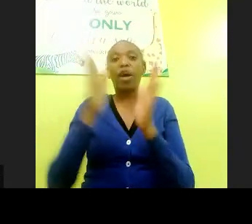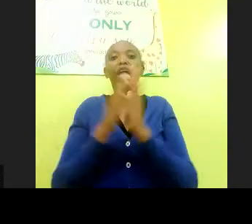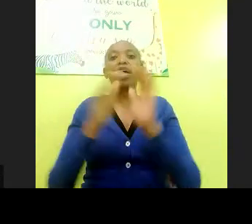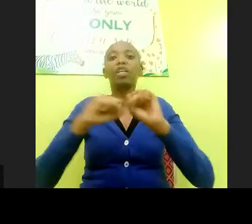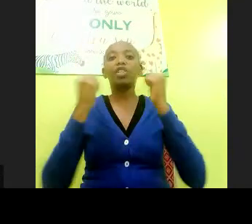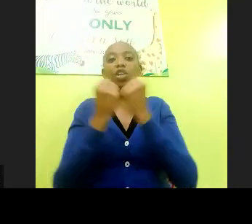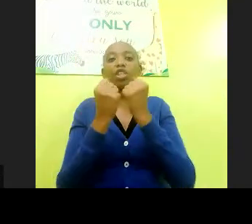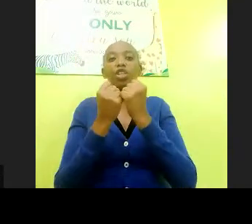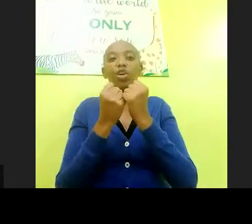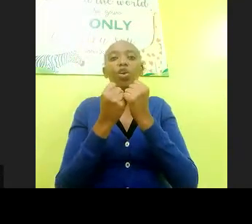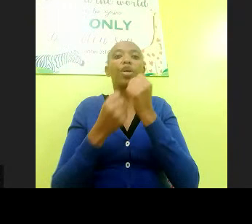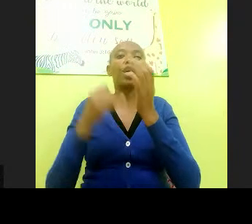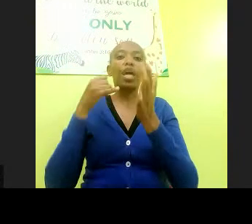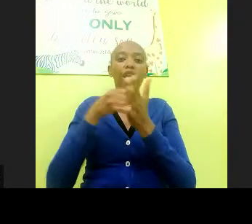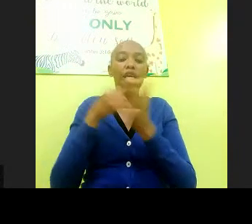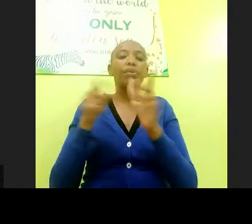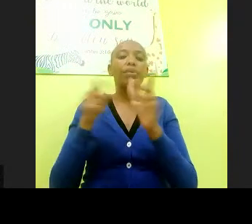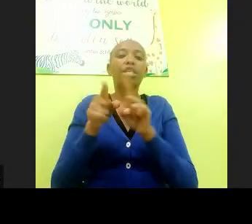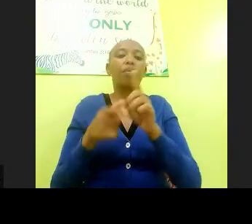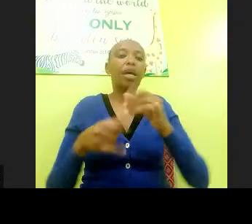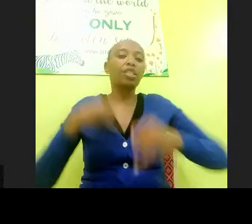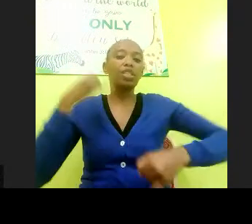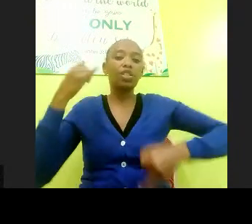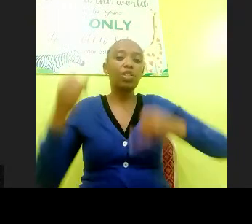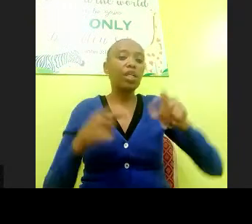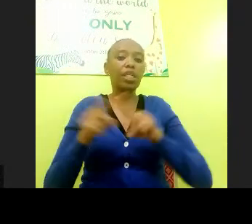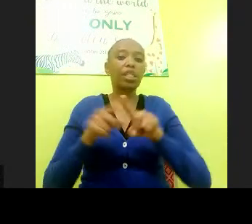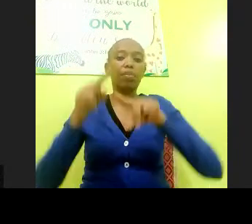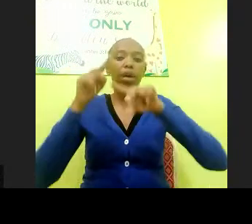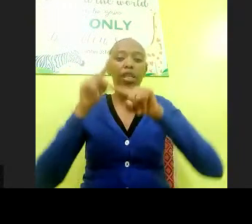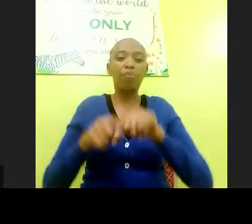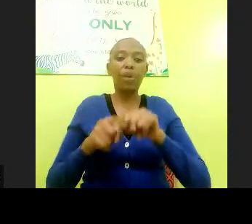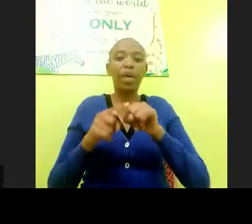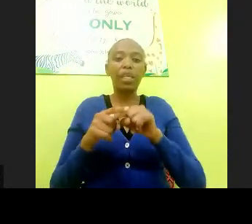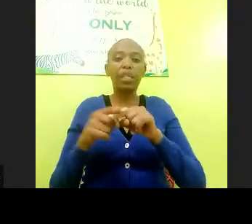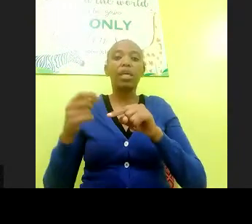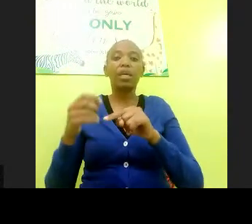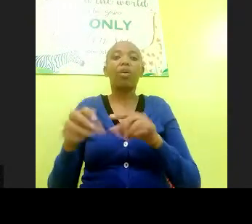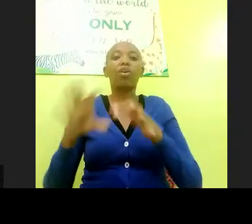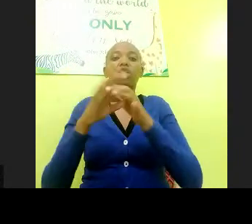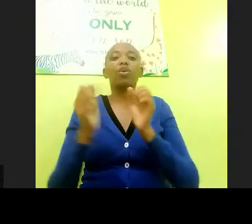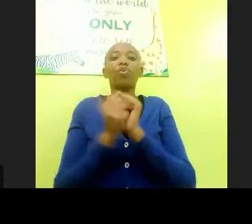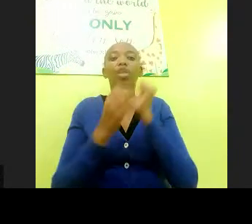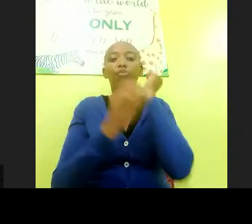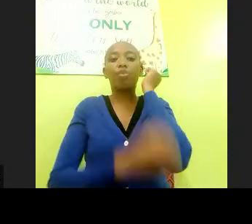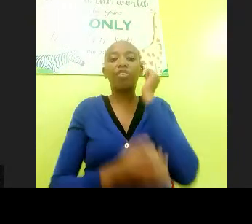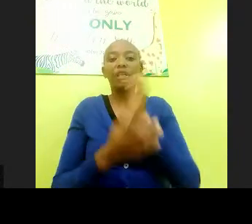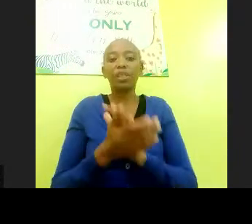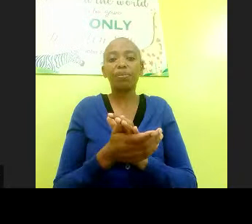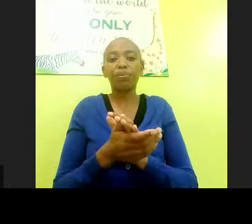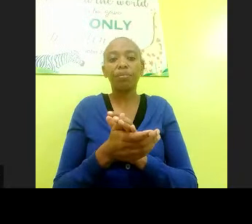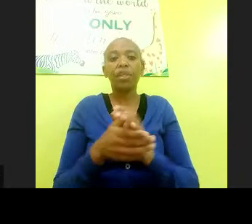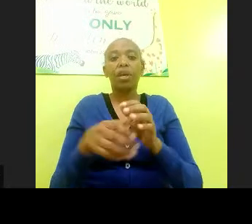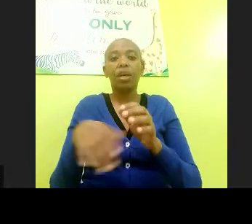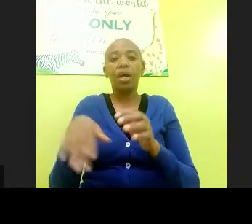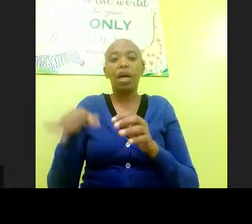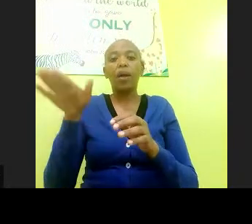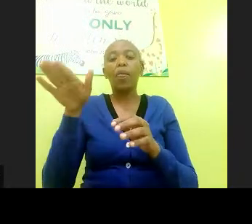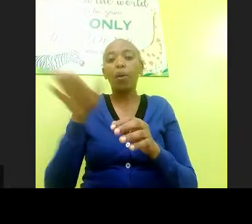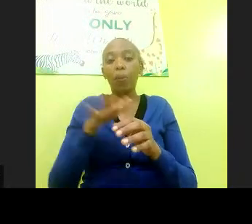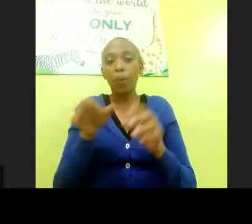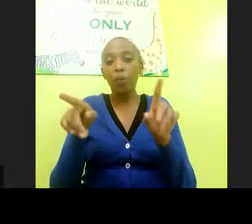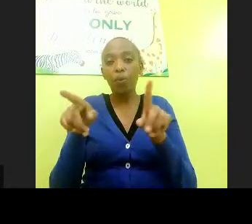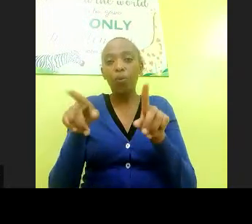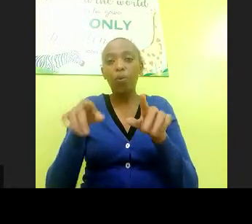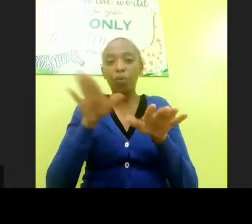leisure, and deepens their vulnerability to poverty. Women are also disproportionately represented in